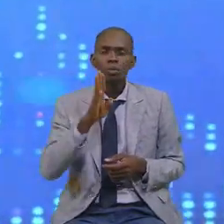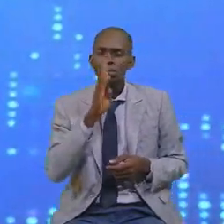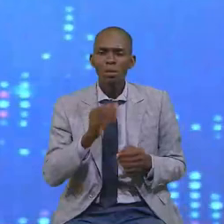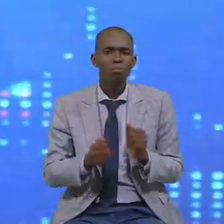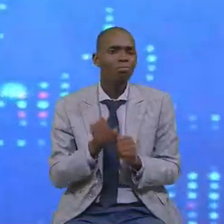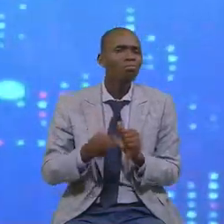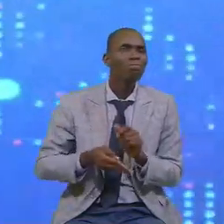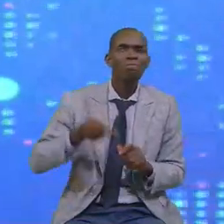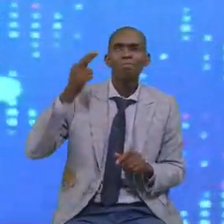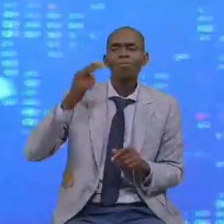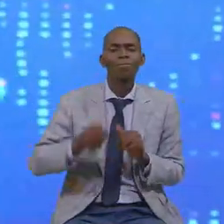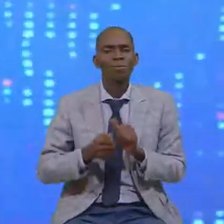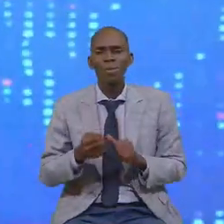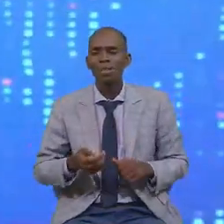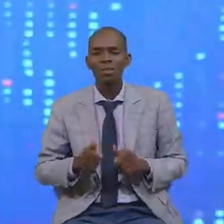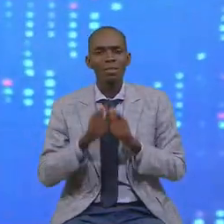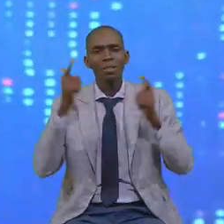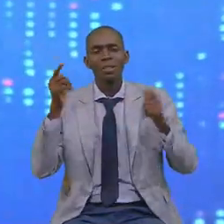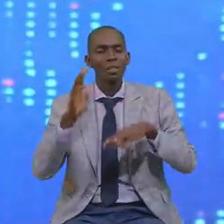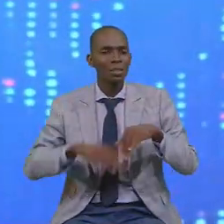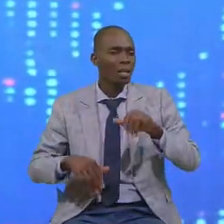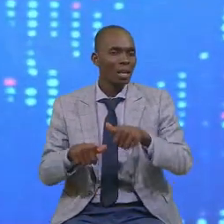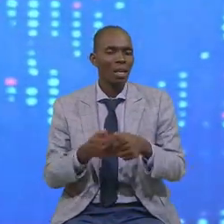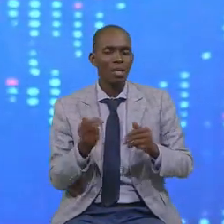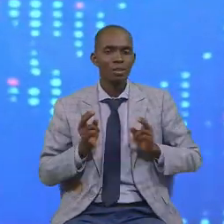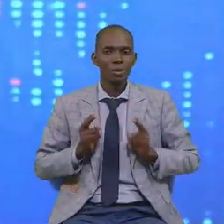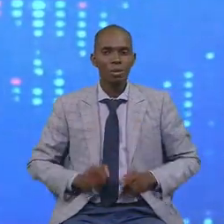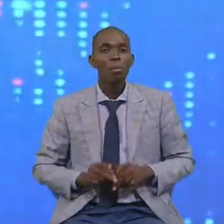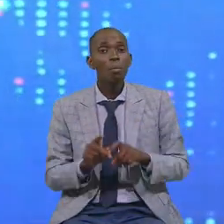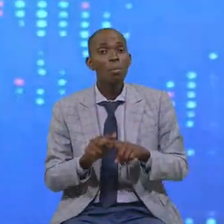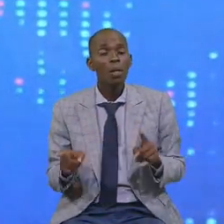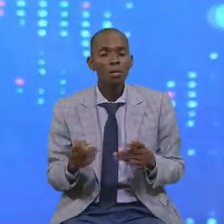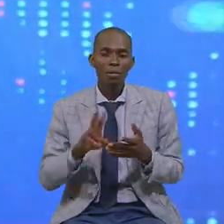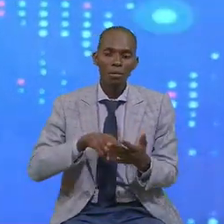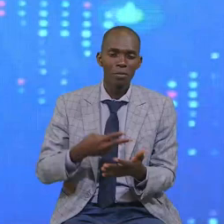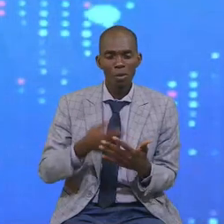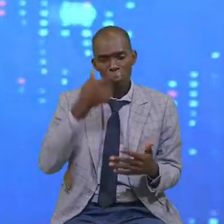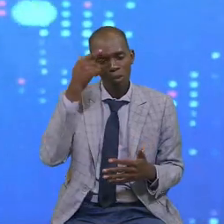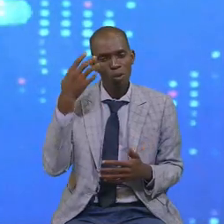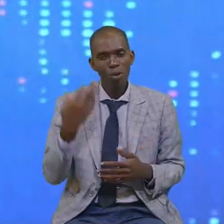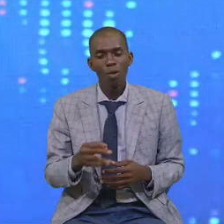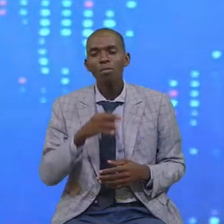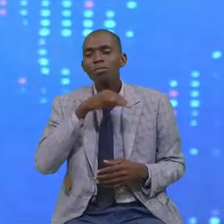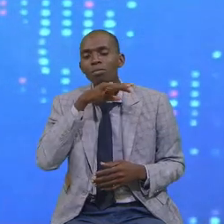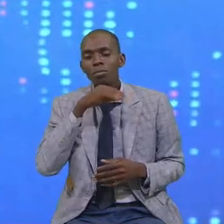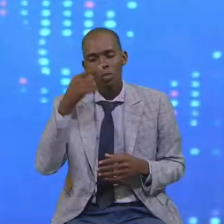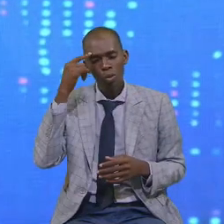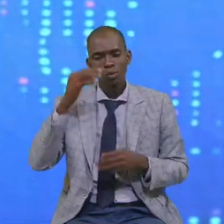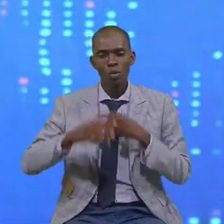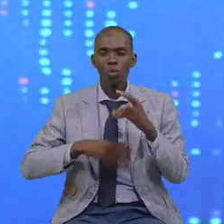every respect, but he too is the corruption, is the carnality, is